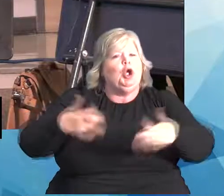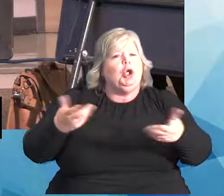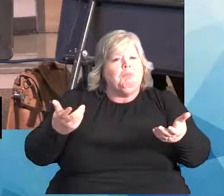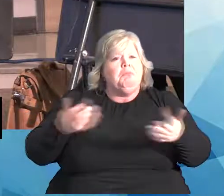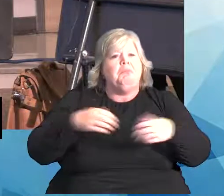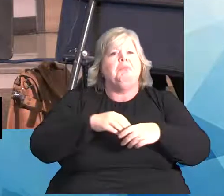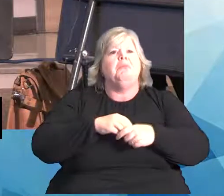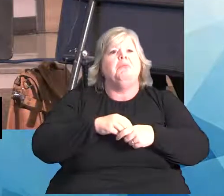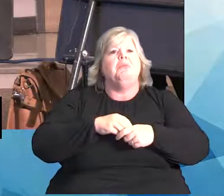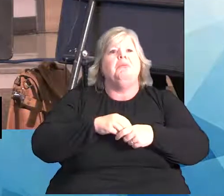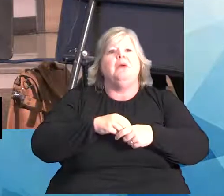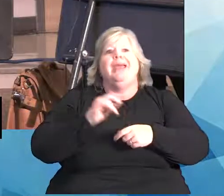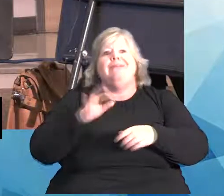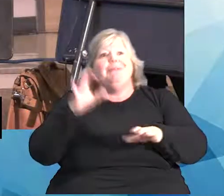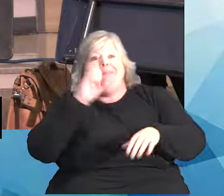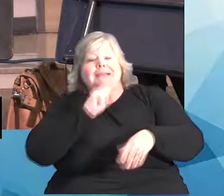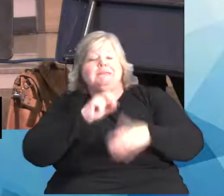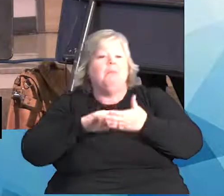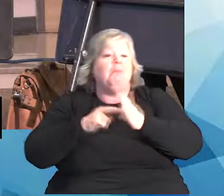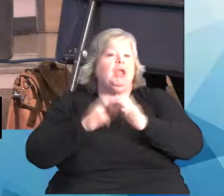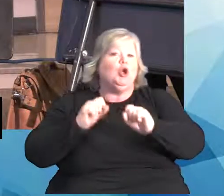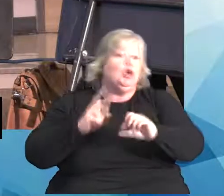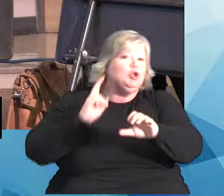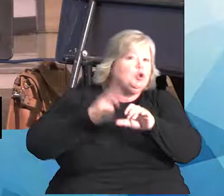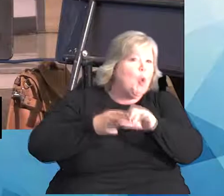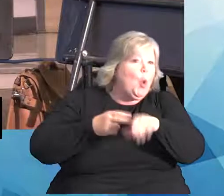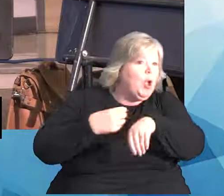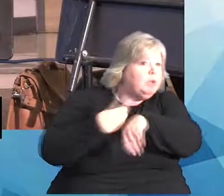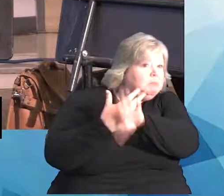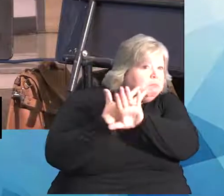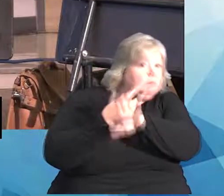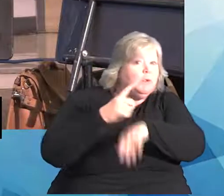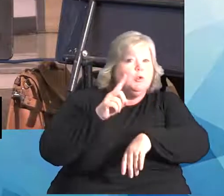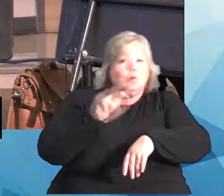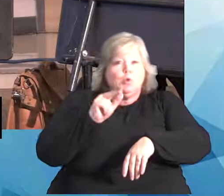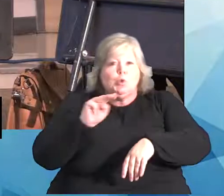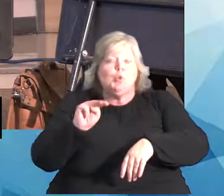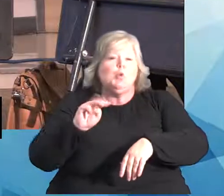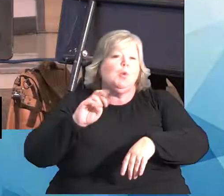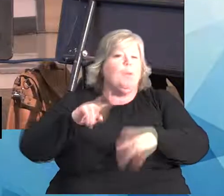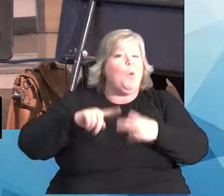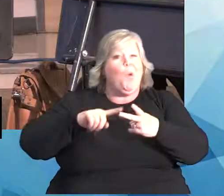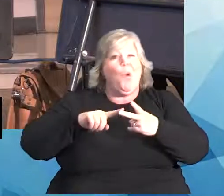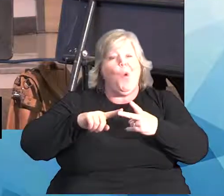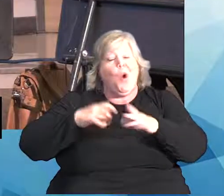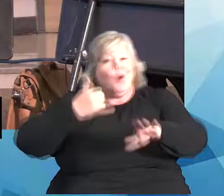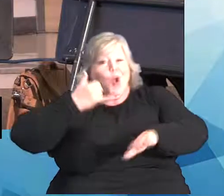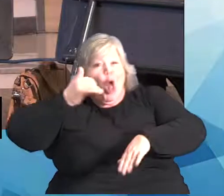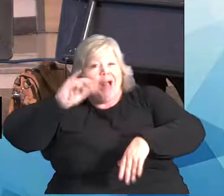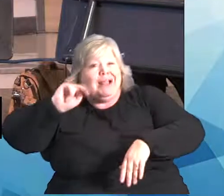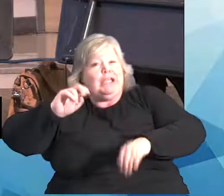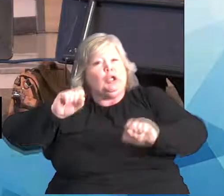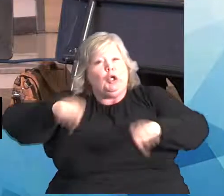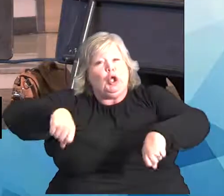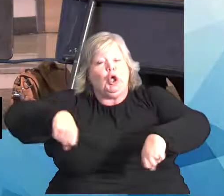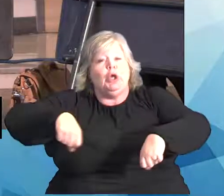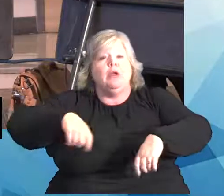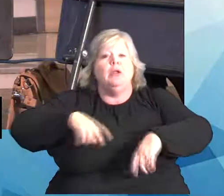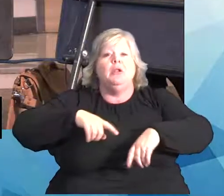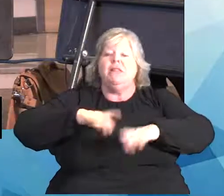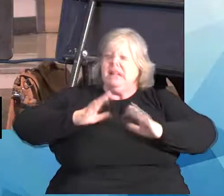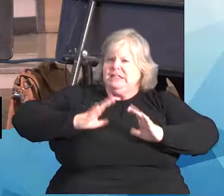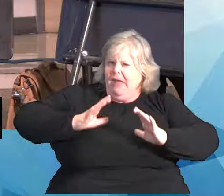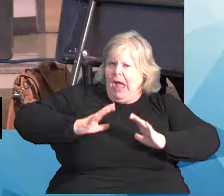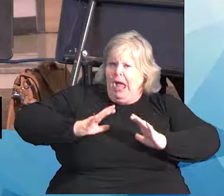the technology, whether it's Zoom or the telephonic line. If for some reason we have to, there's no problem with